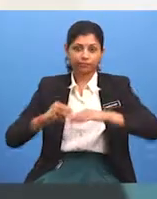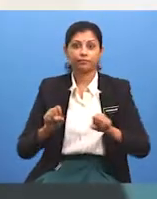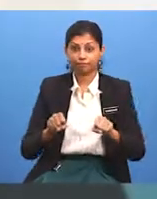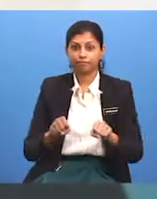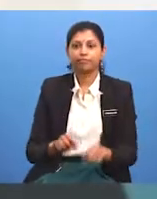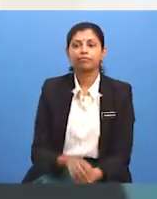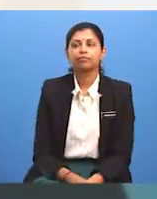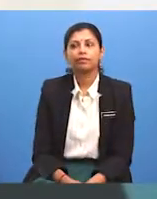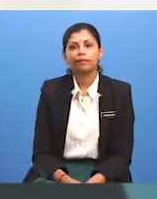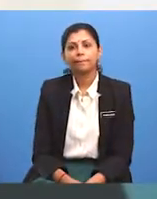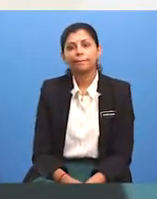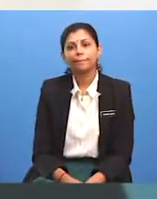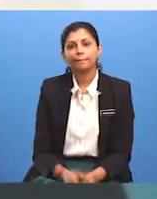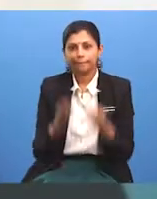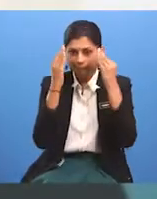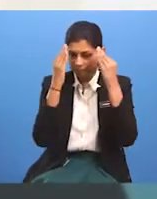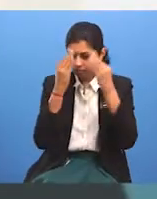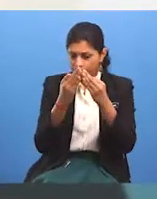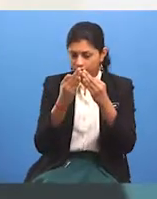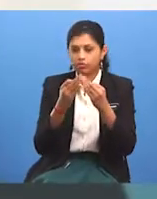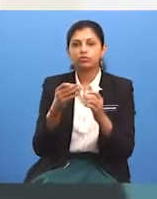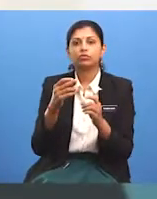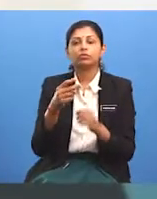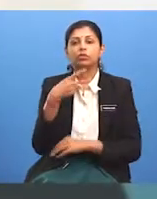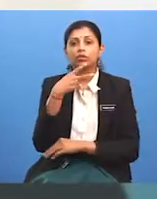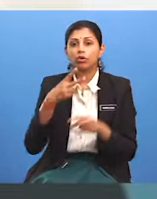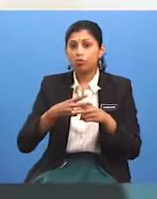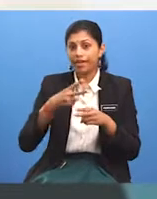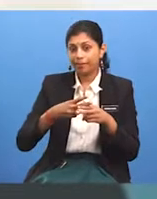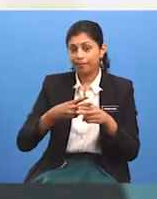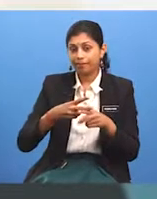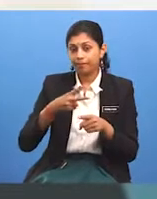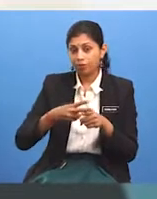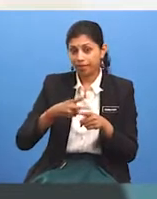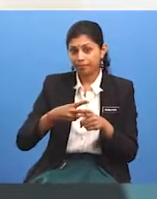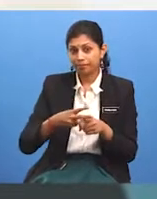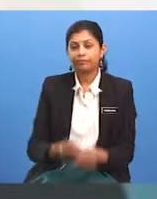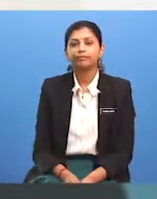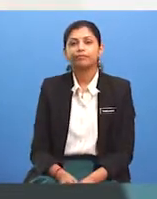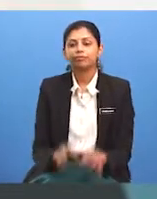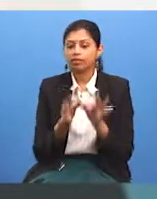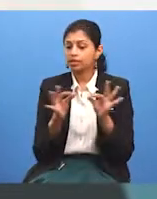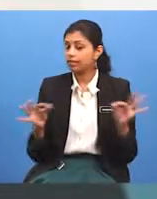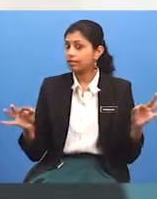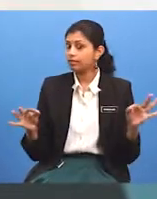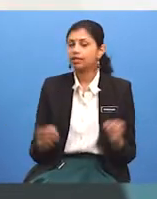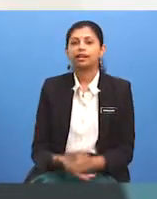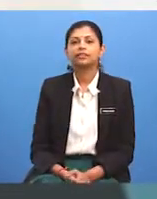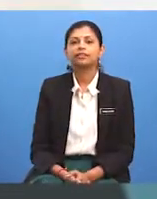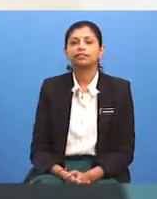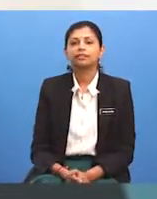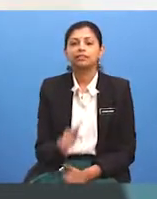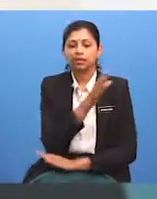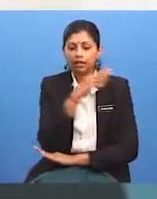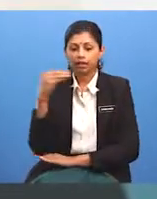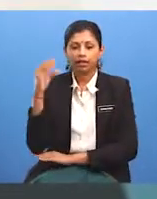Pay attention to the vocabulary, imagery, sentence length and